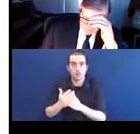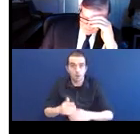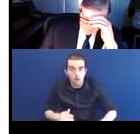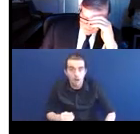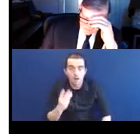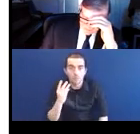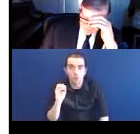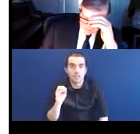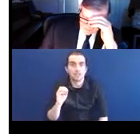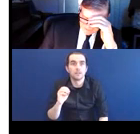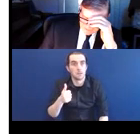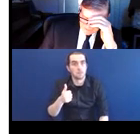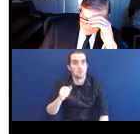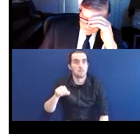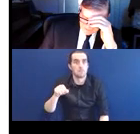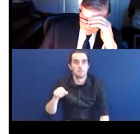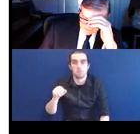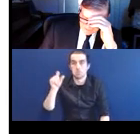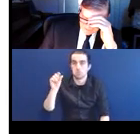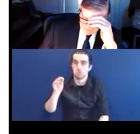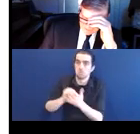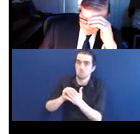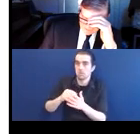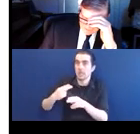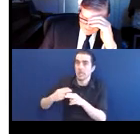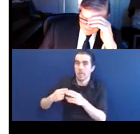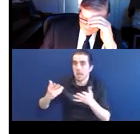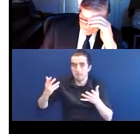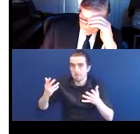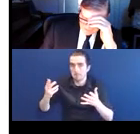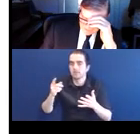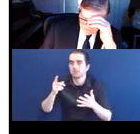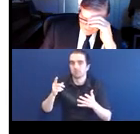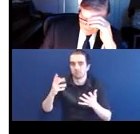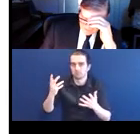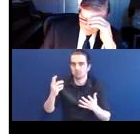Queen Seketi, improve access to education, skills, training.